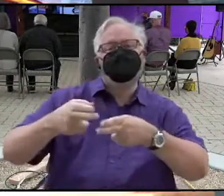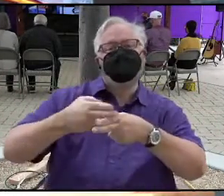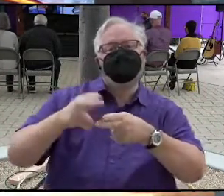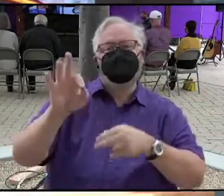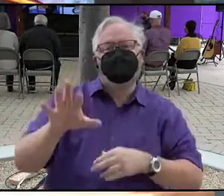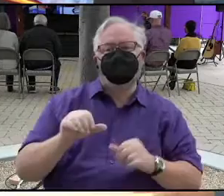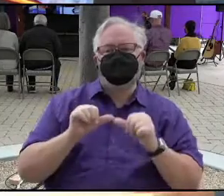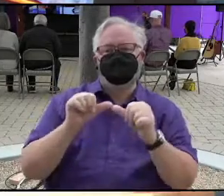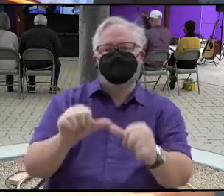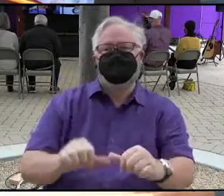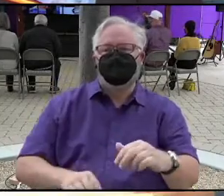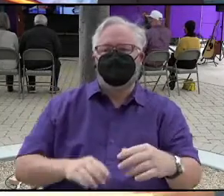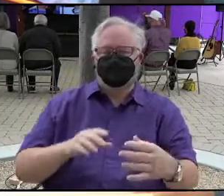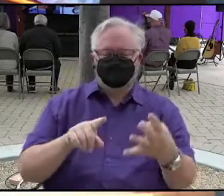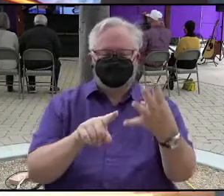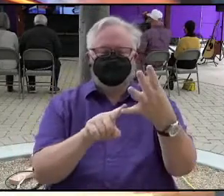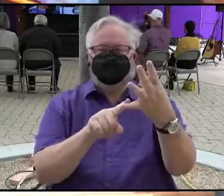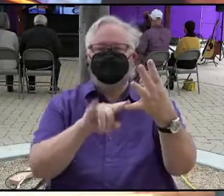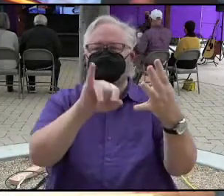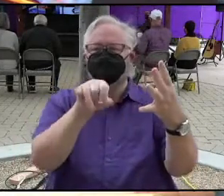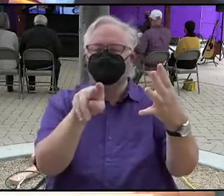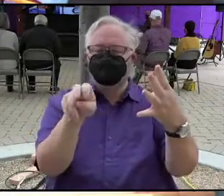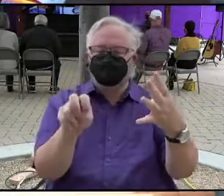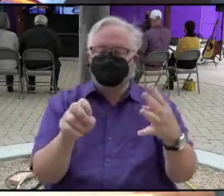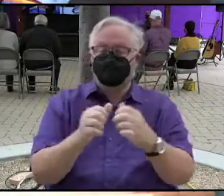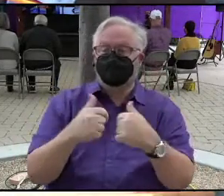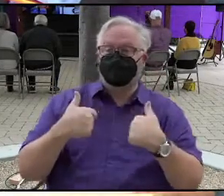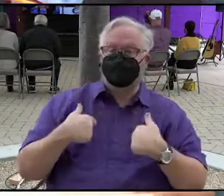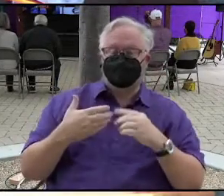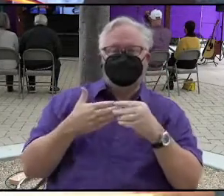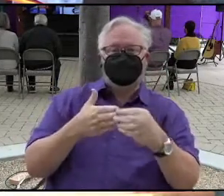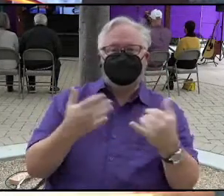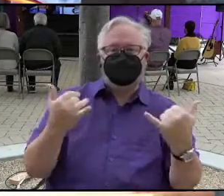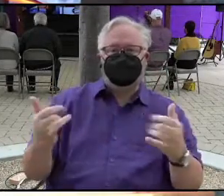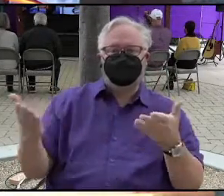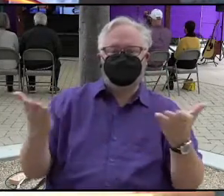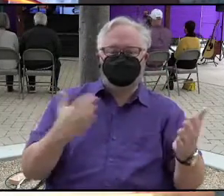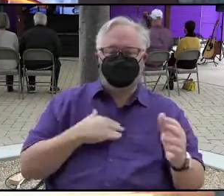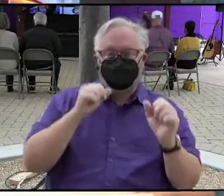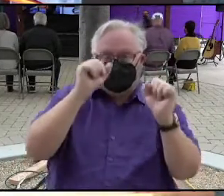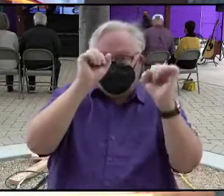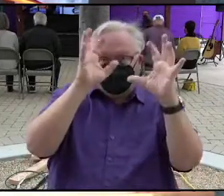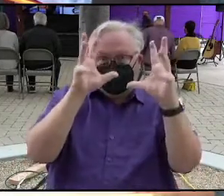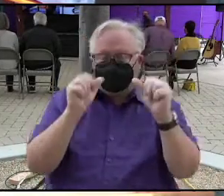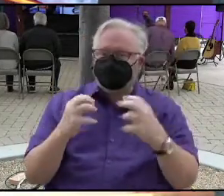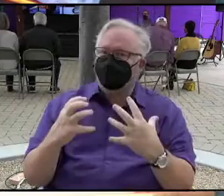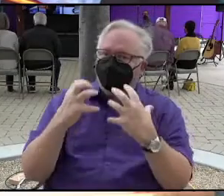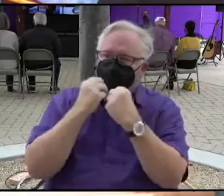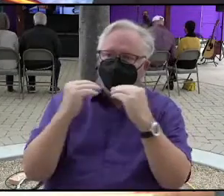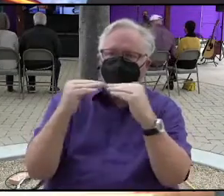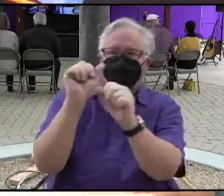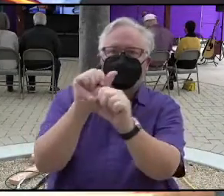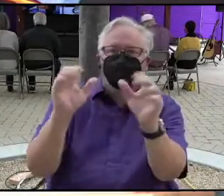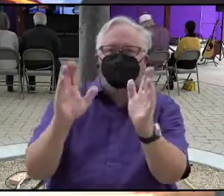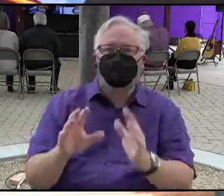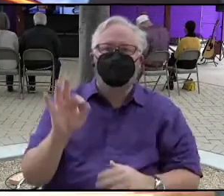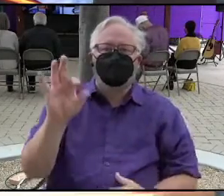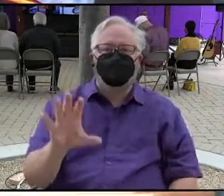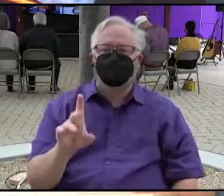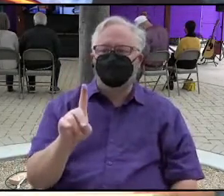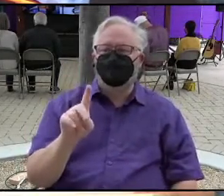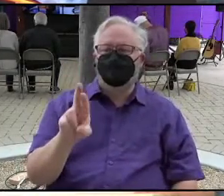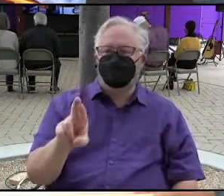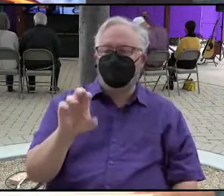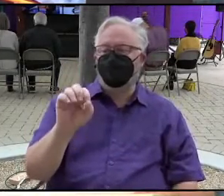the end of June. With me, leading the service today, is my amazing and beloved colleague, Reverend Dr.